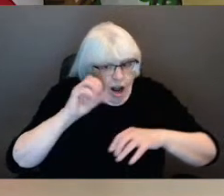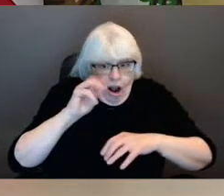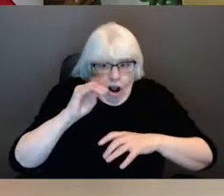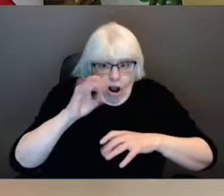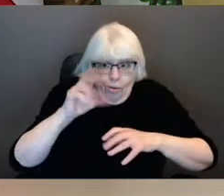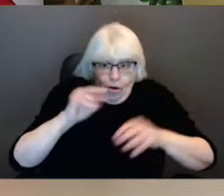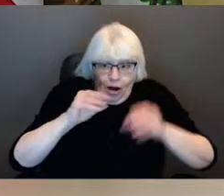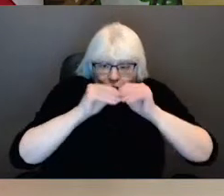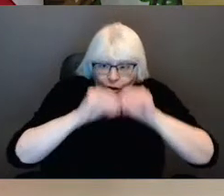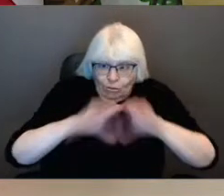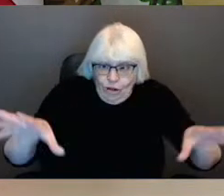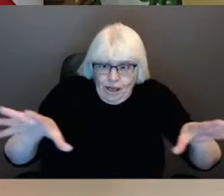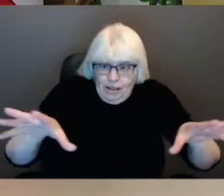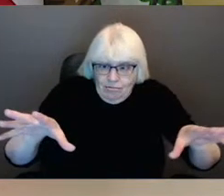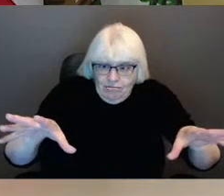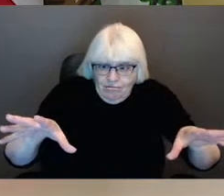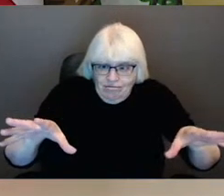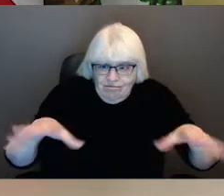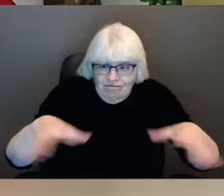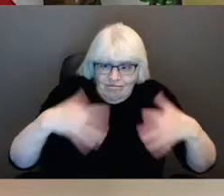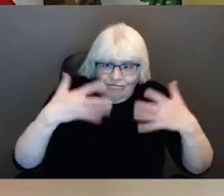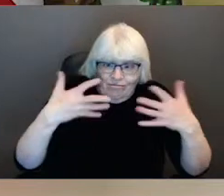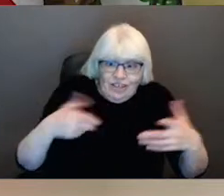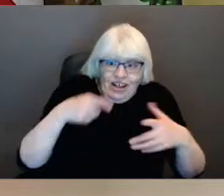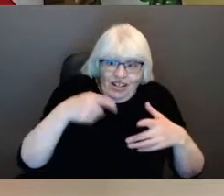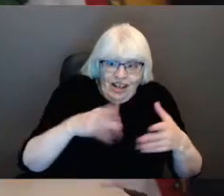loosen restrictions this month. Is this something you are considering?